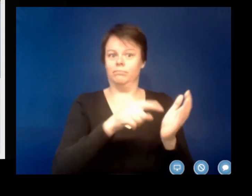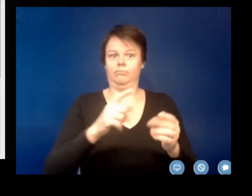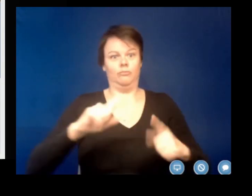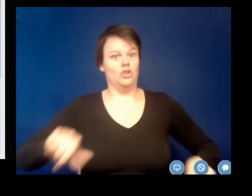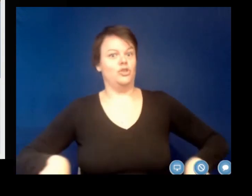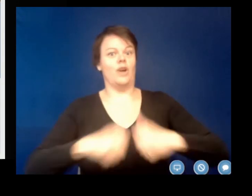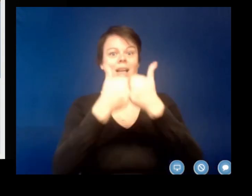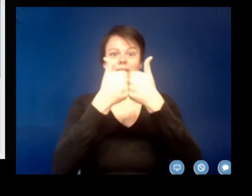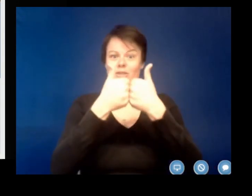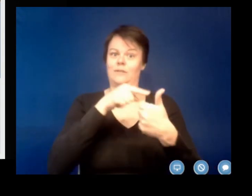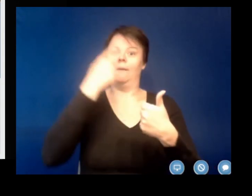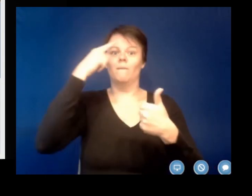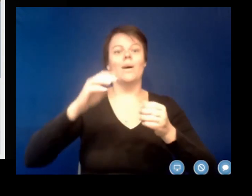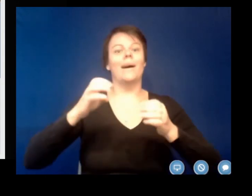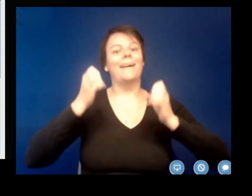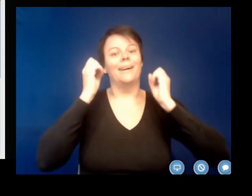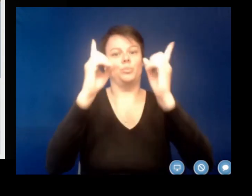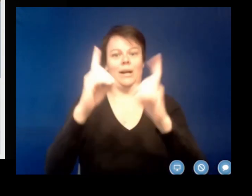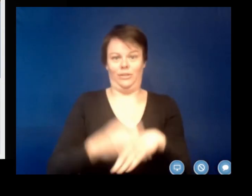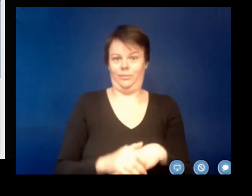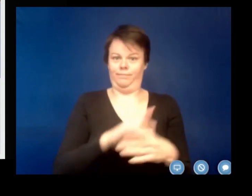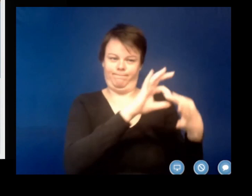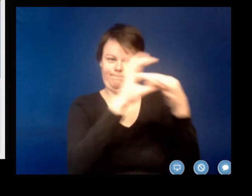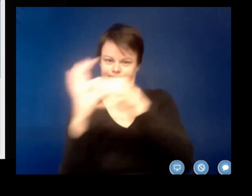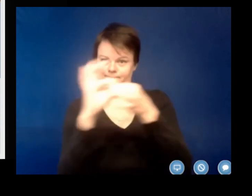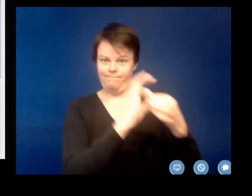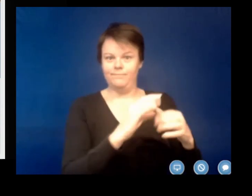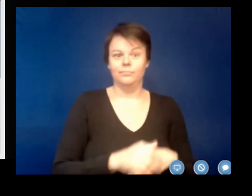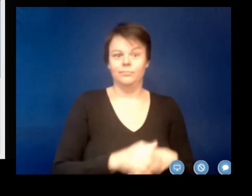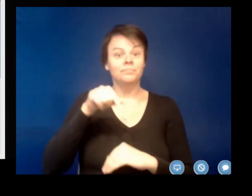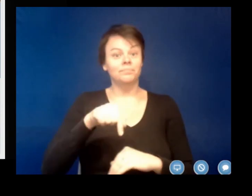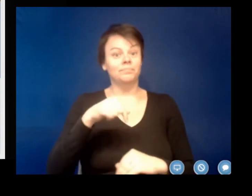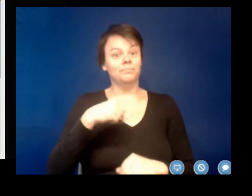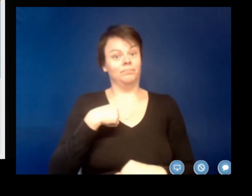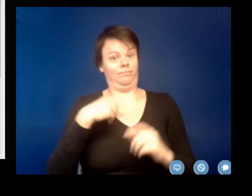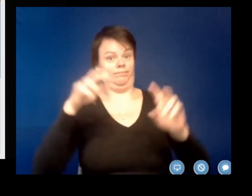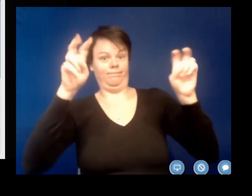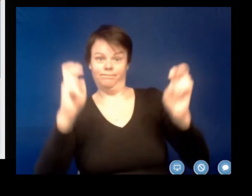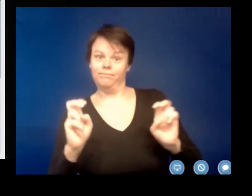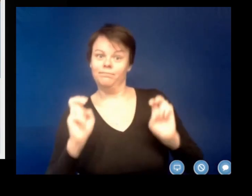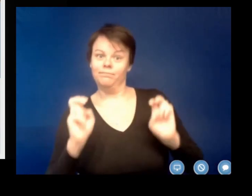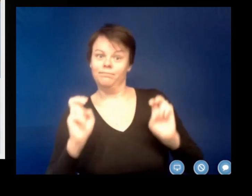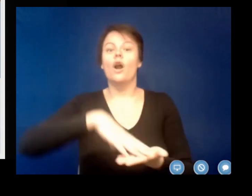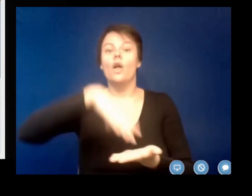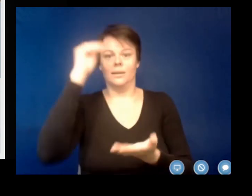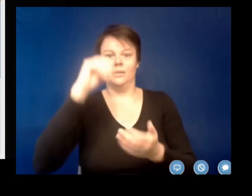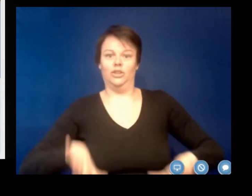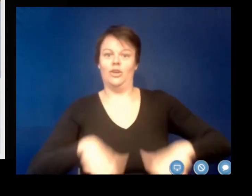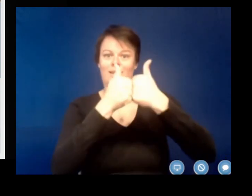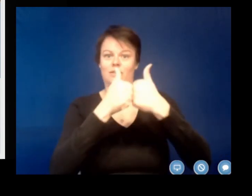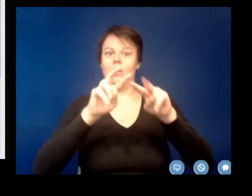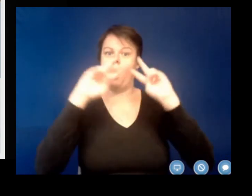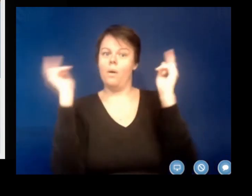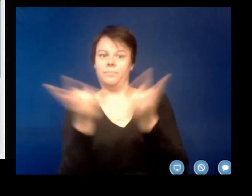call these learning challenges global learning, or I see global learning as an answer to these